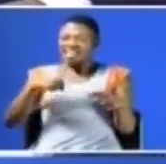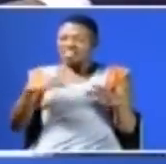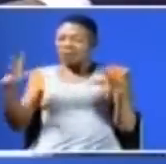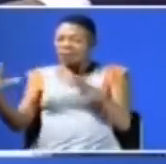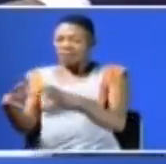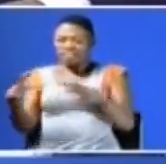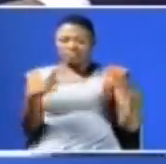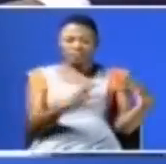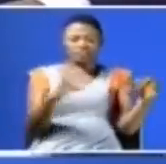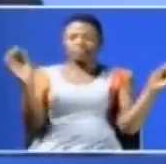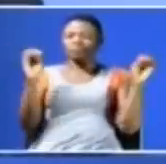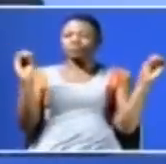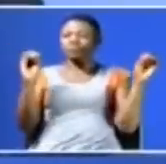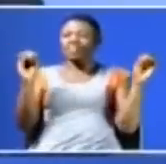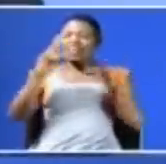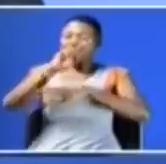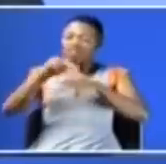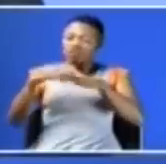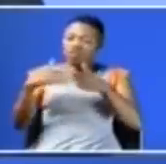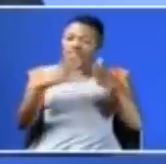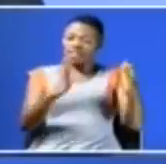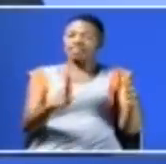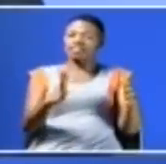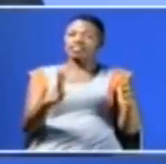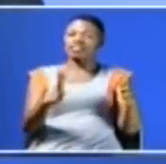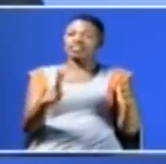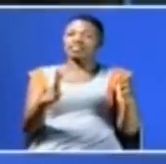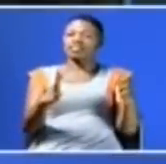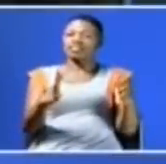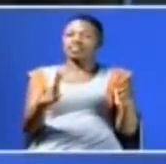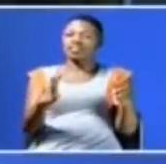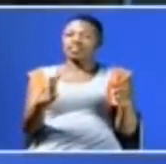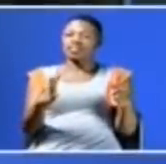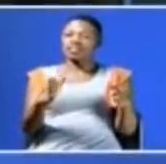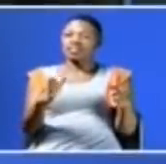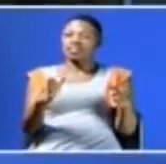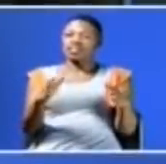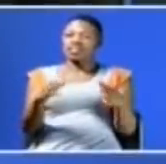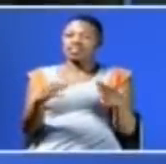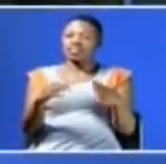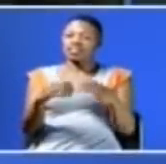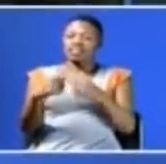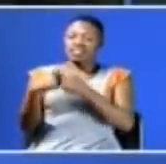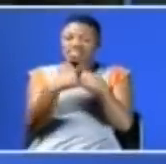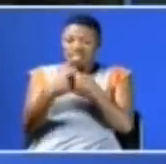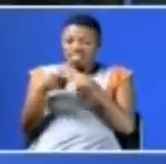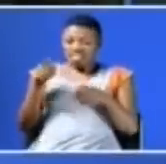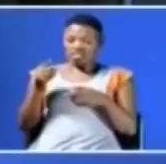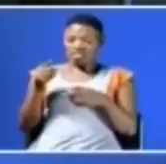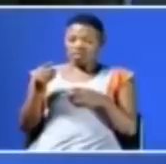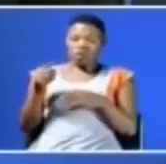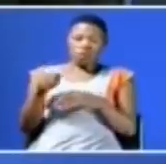political process. We are going to deal with it as national leaders. After all, these challenges we inherited them from our fathers.